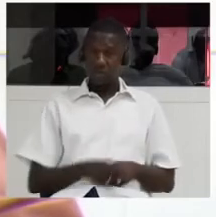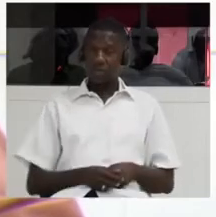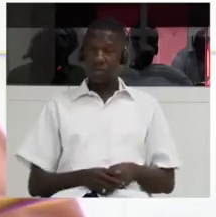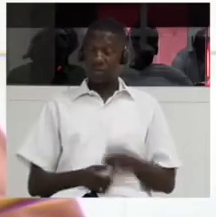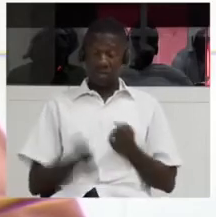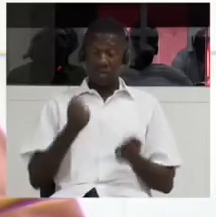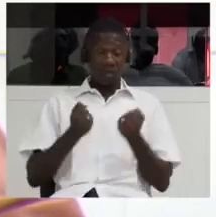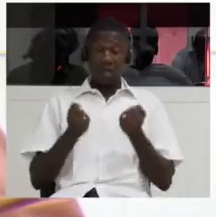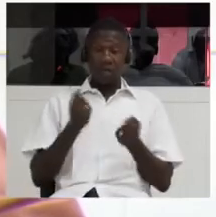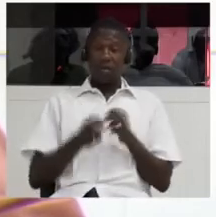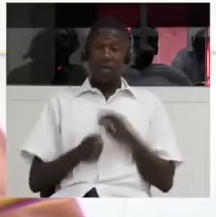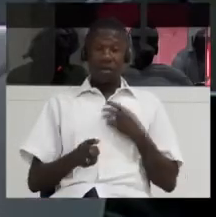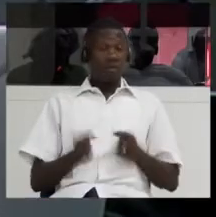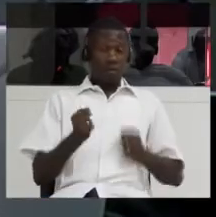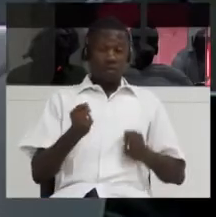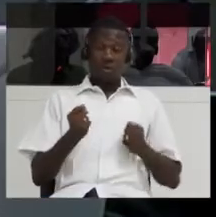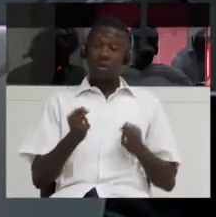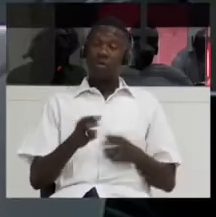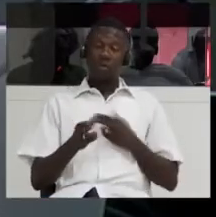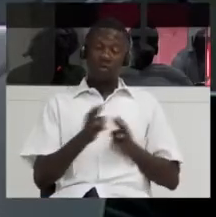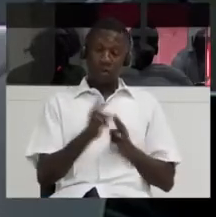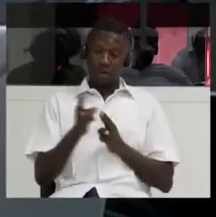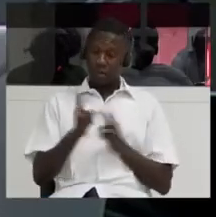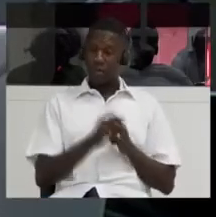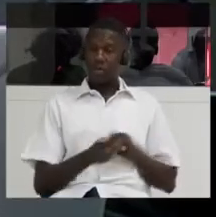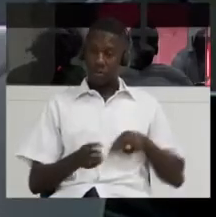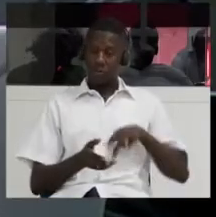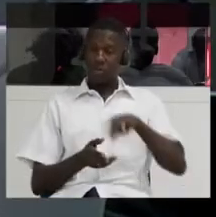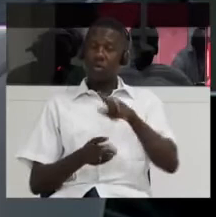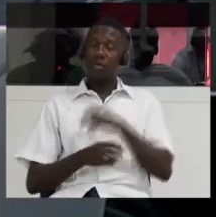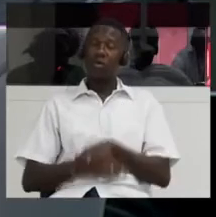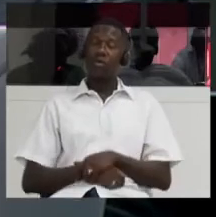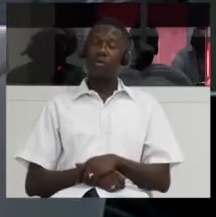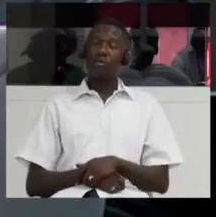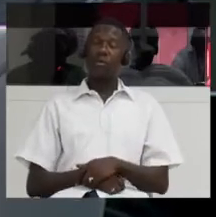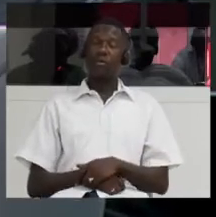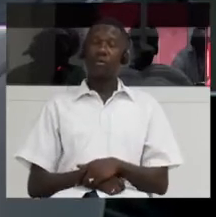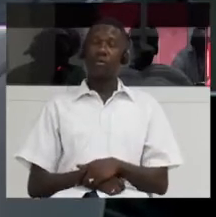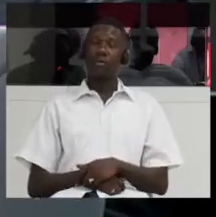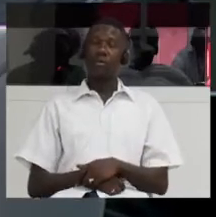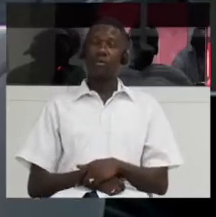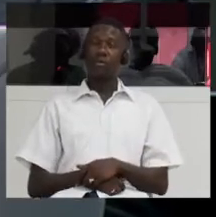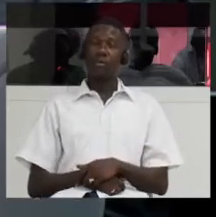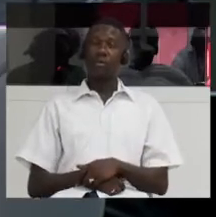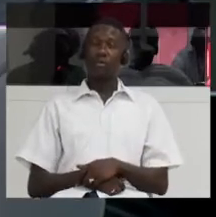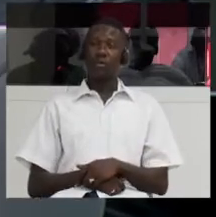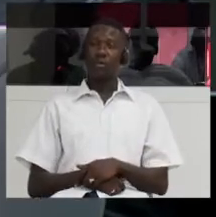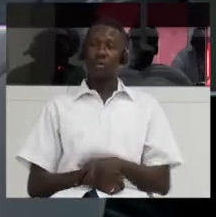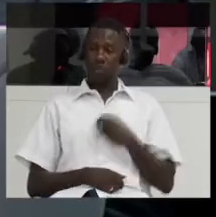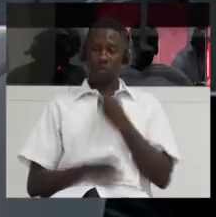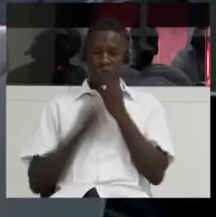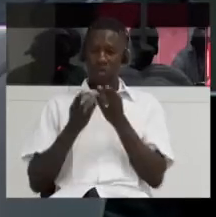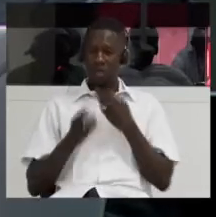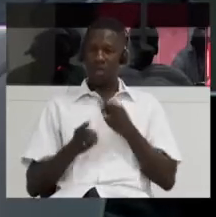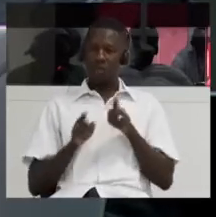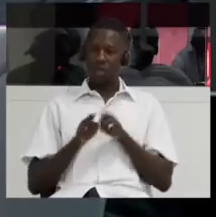move. Yes, but you've already told us it's with the magazine and all, with the bullets and all,